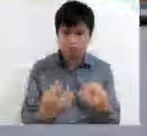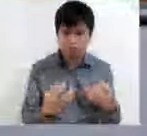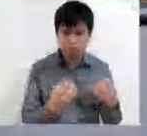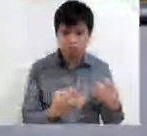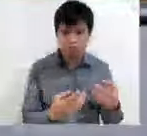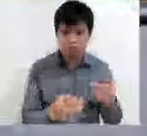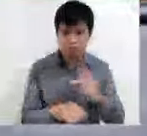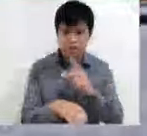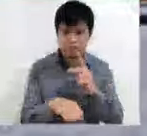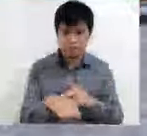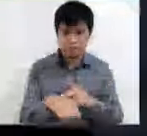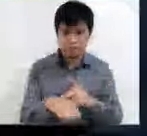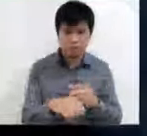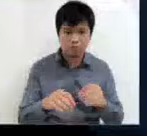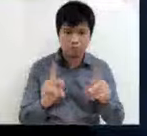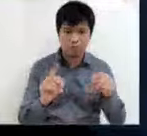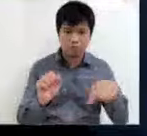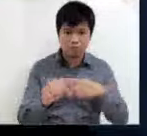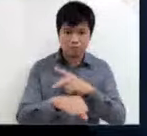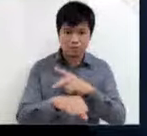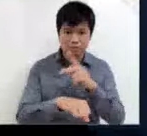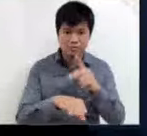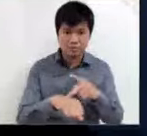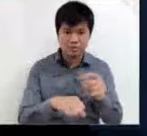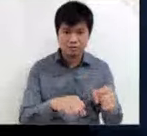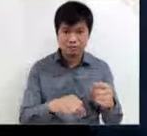opportunities here. You've got a young, dynamic